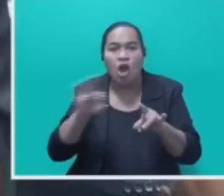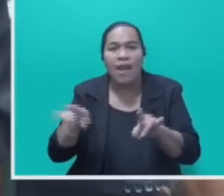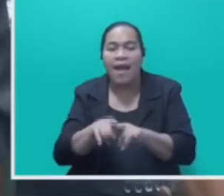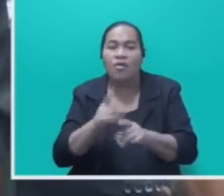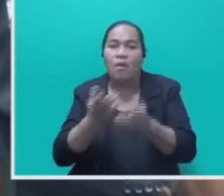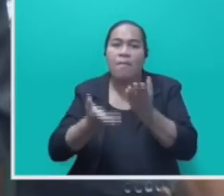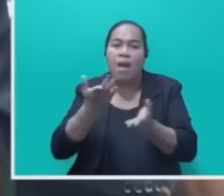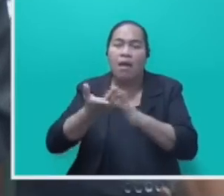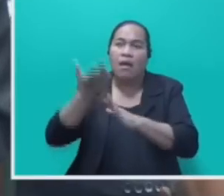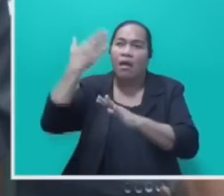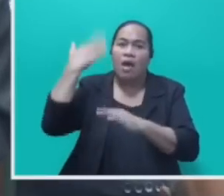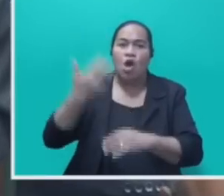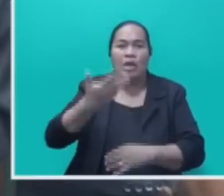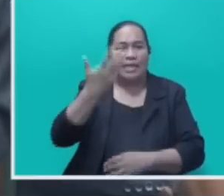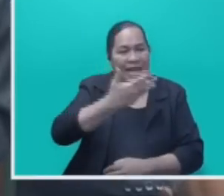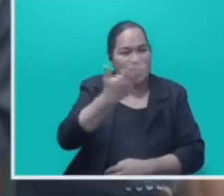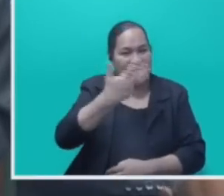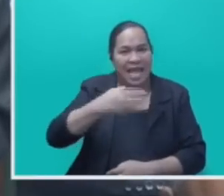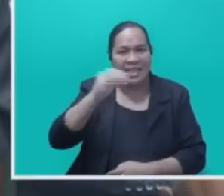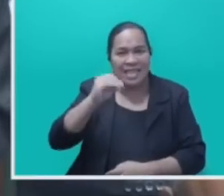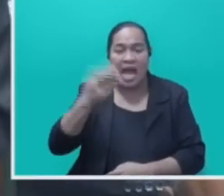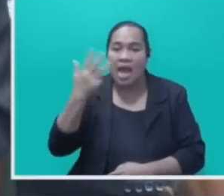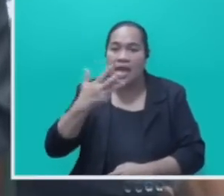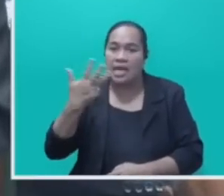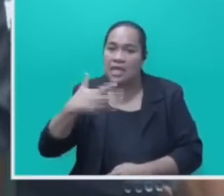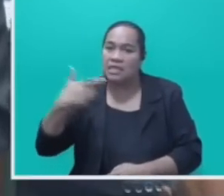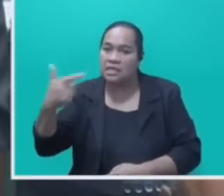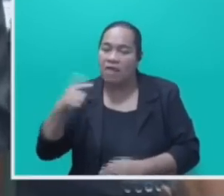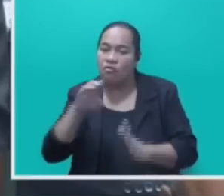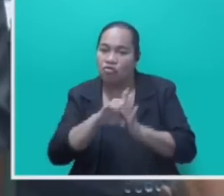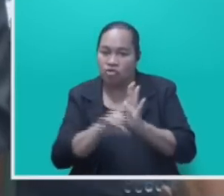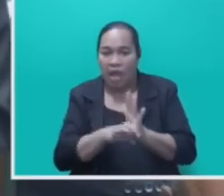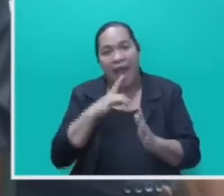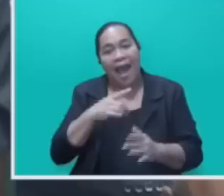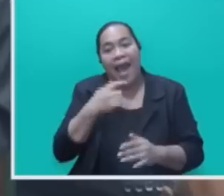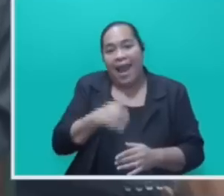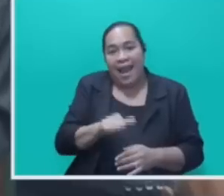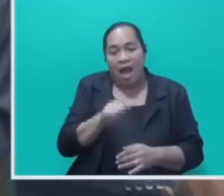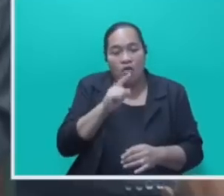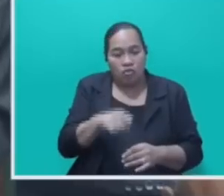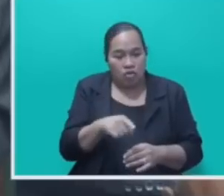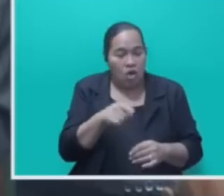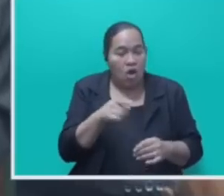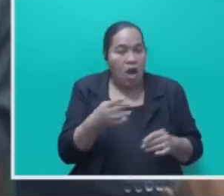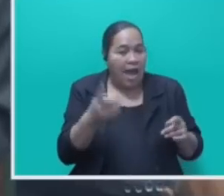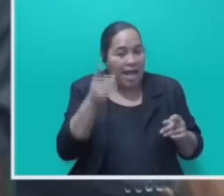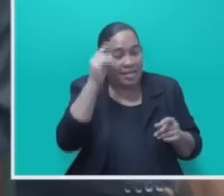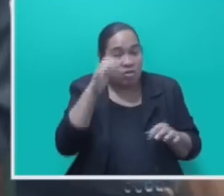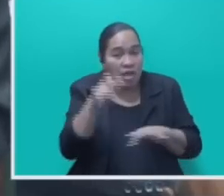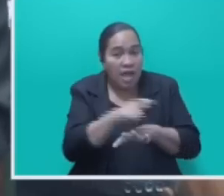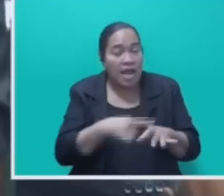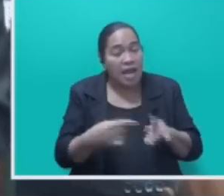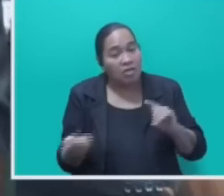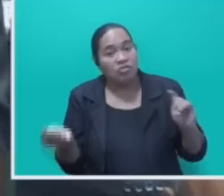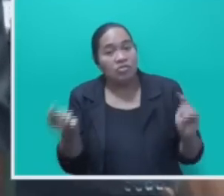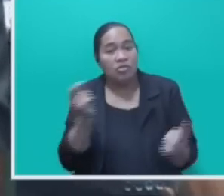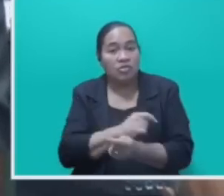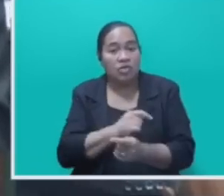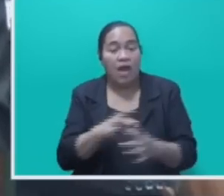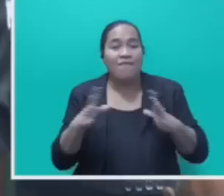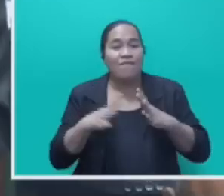and 1997 Constitution, which allowed for Itoke land to be converted to freehold when Rambuka